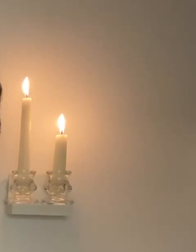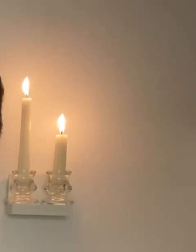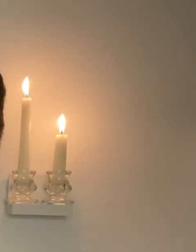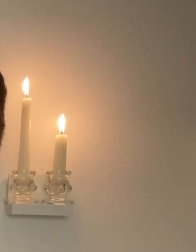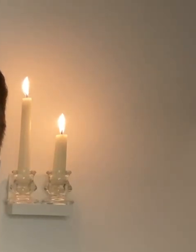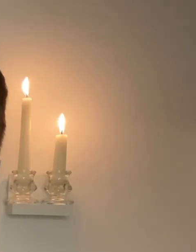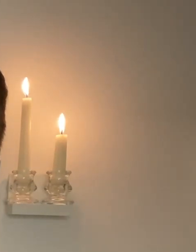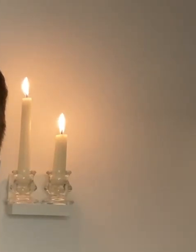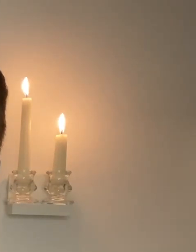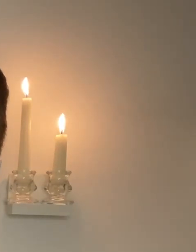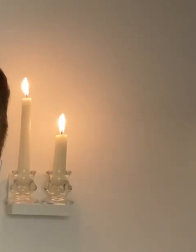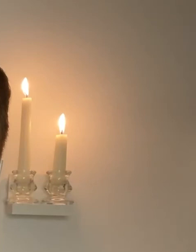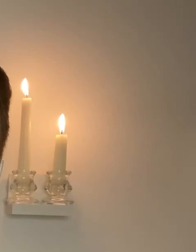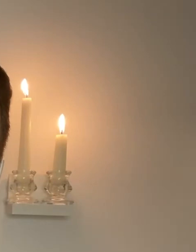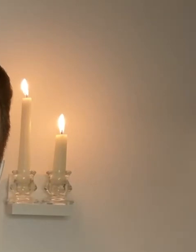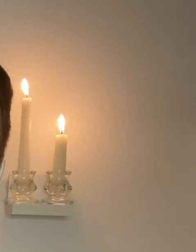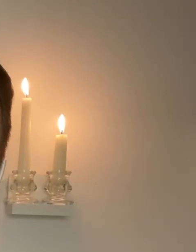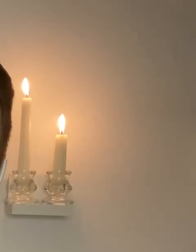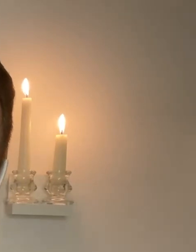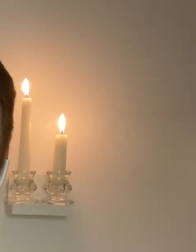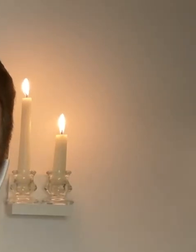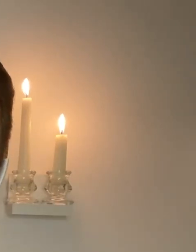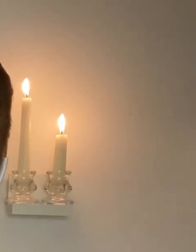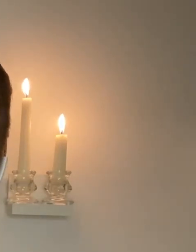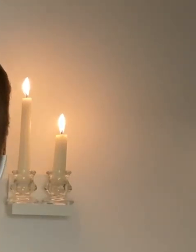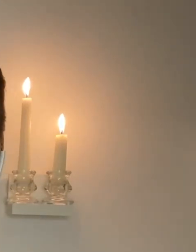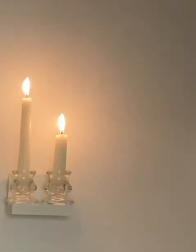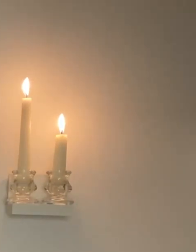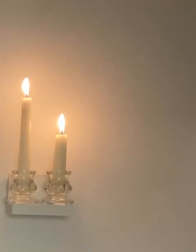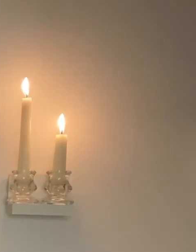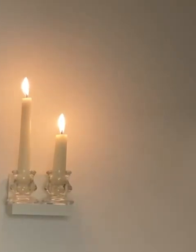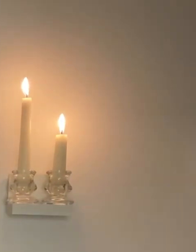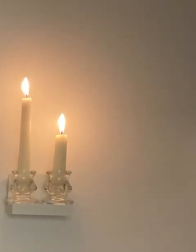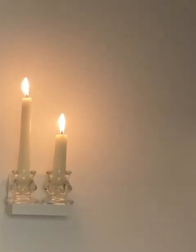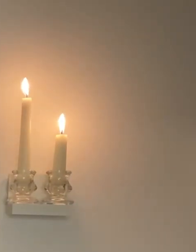our days.